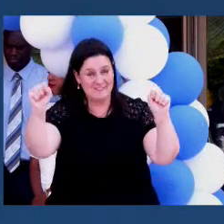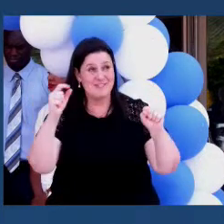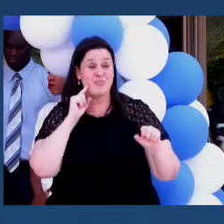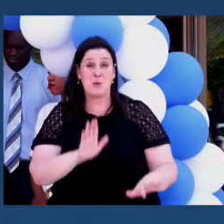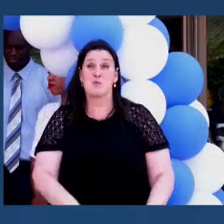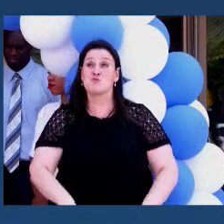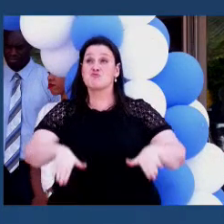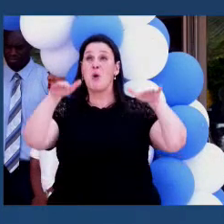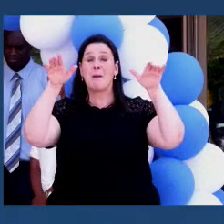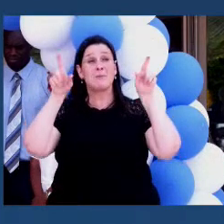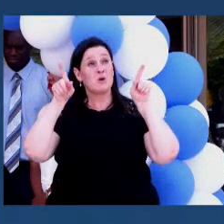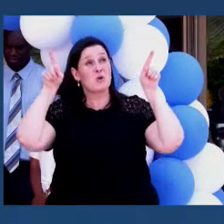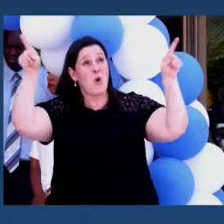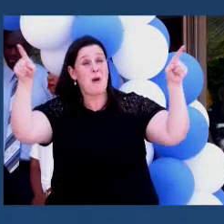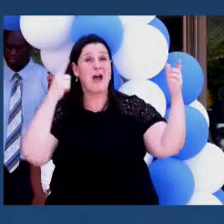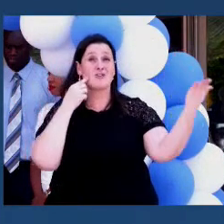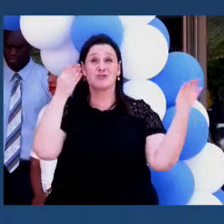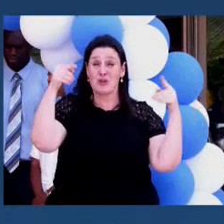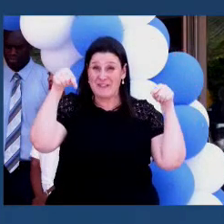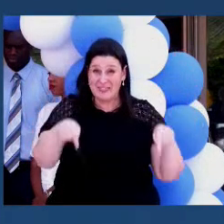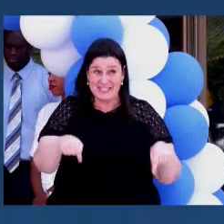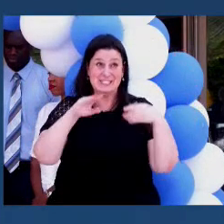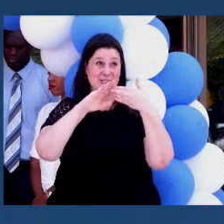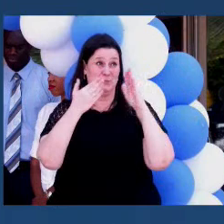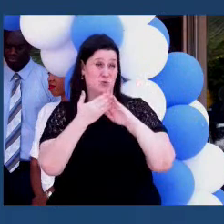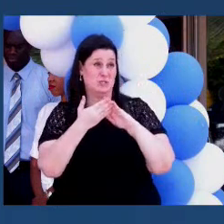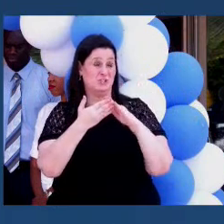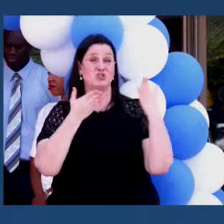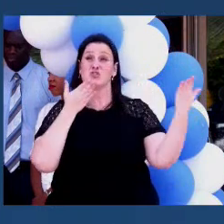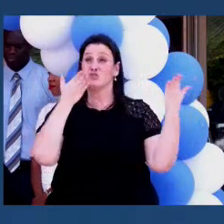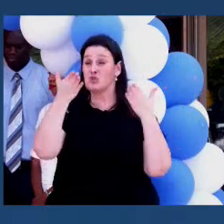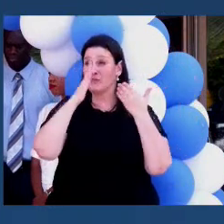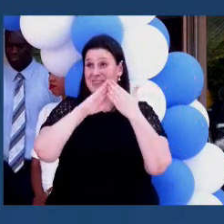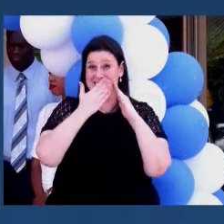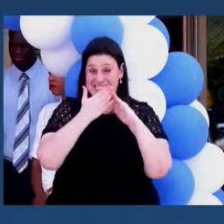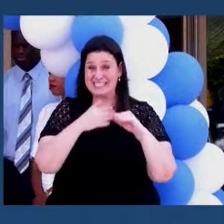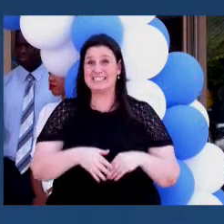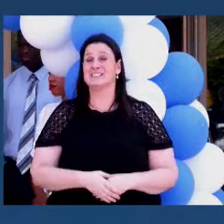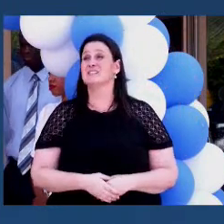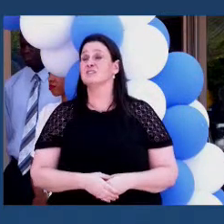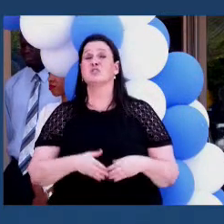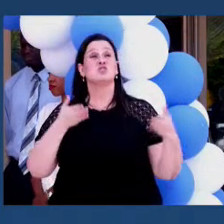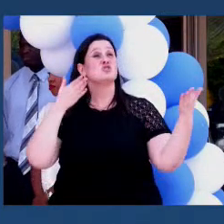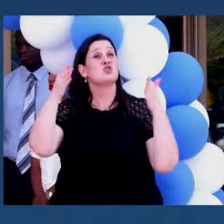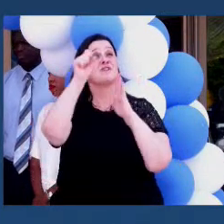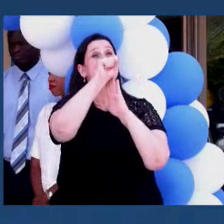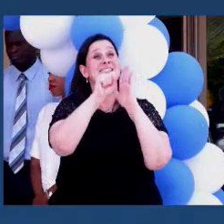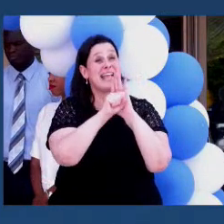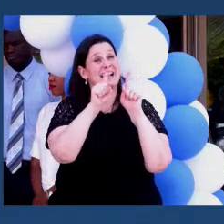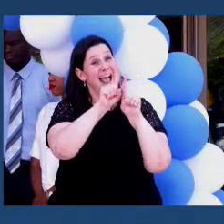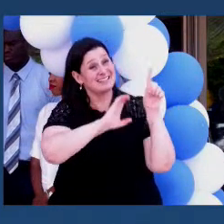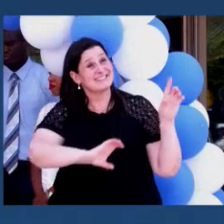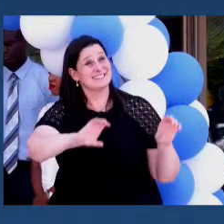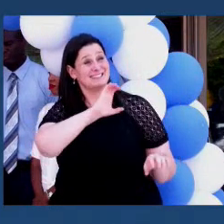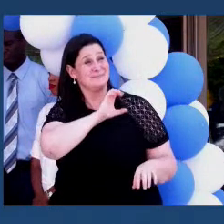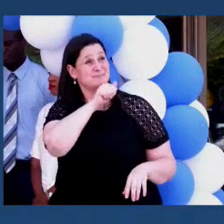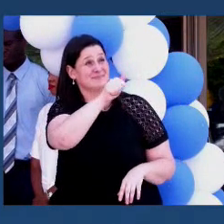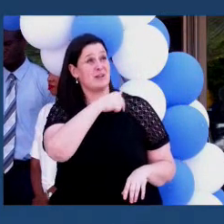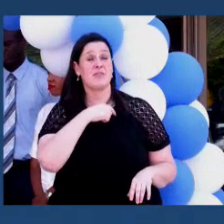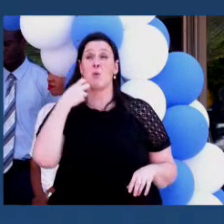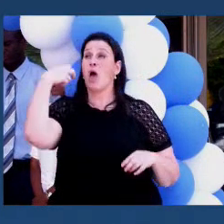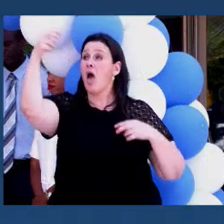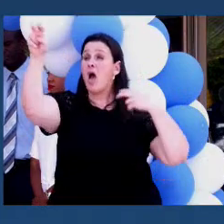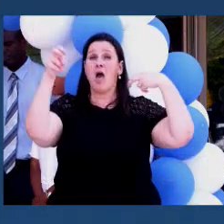go out, serve this community, serve the city, serve the state as citizens. They will travel to